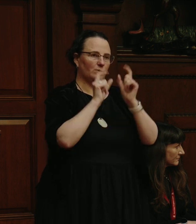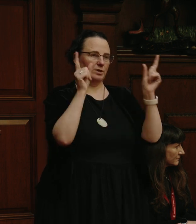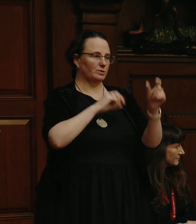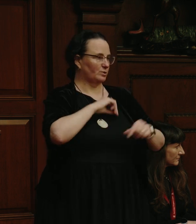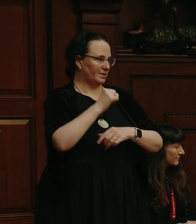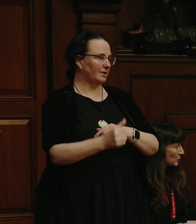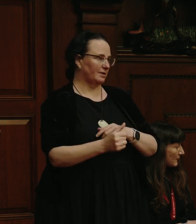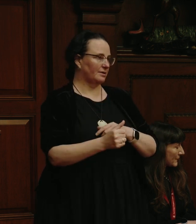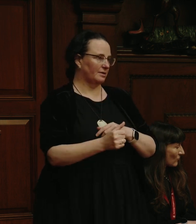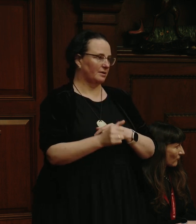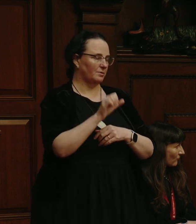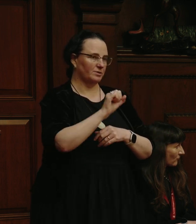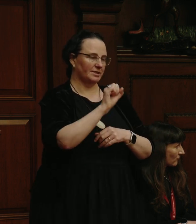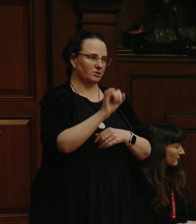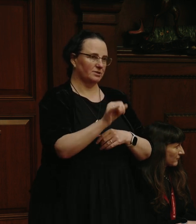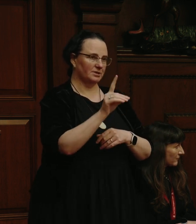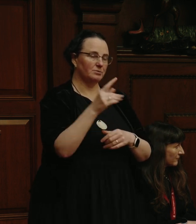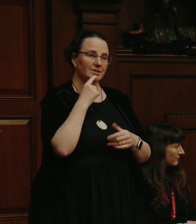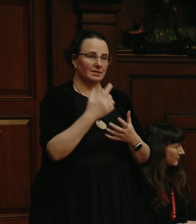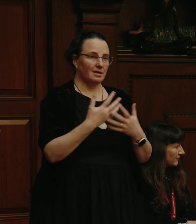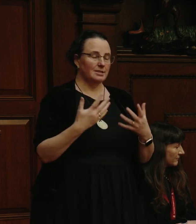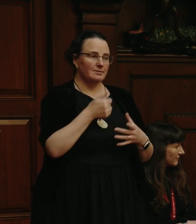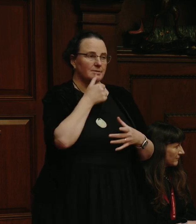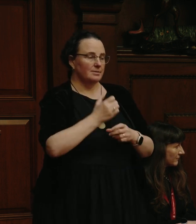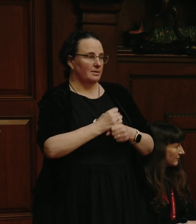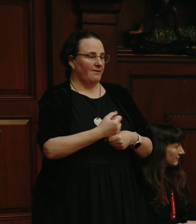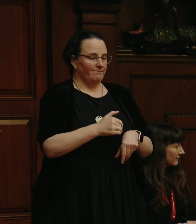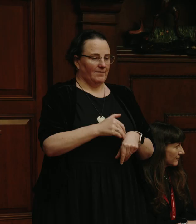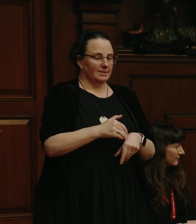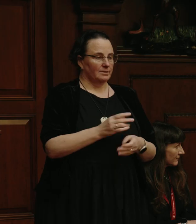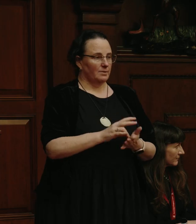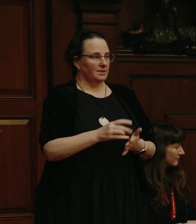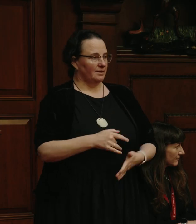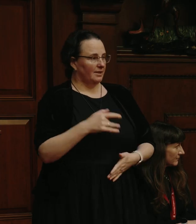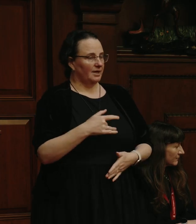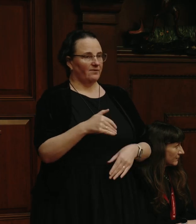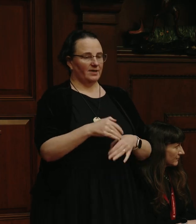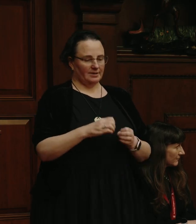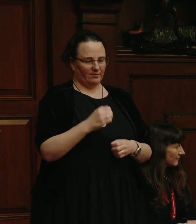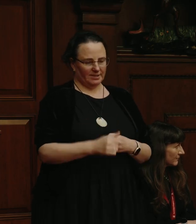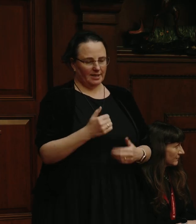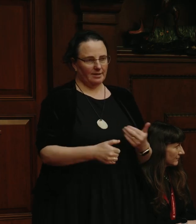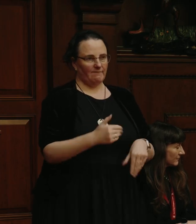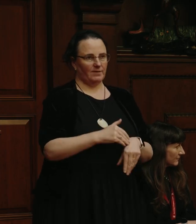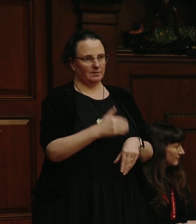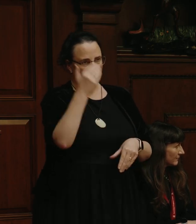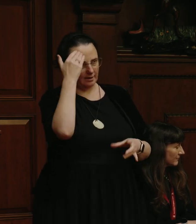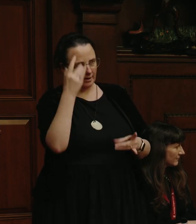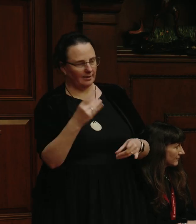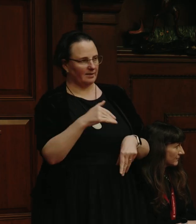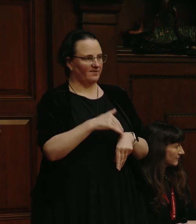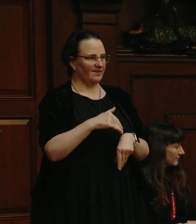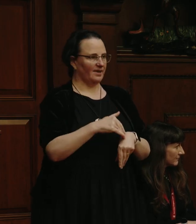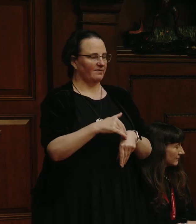is a real frustration because it impacts on your quality of life, your day-to-day, your mental health.